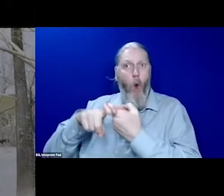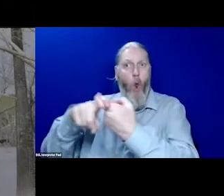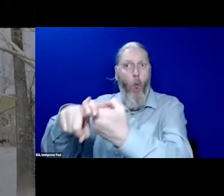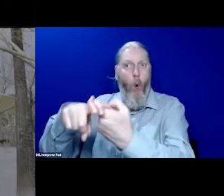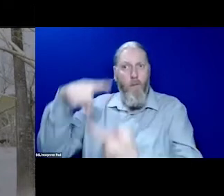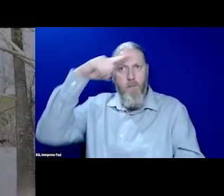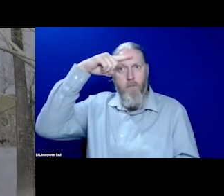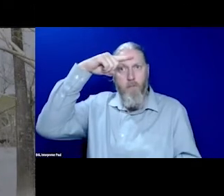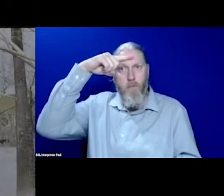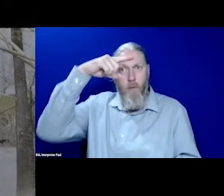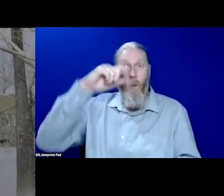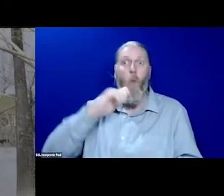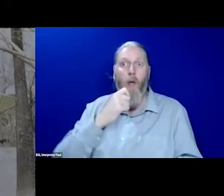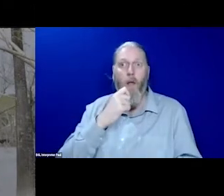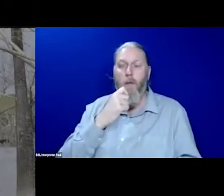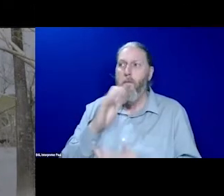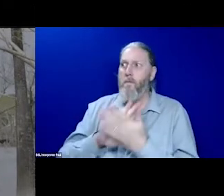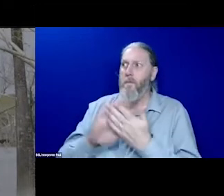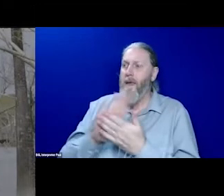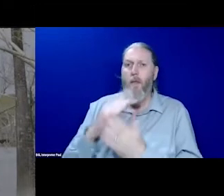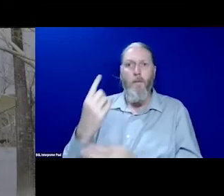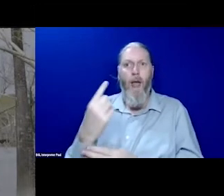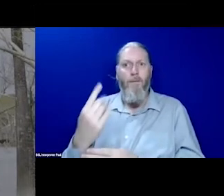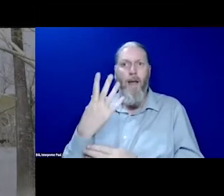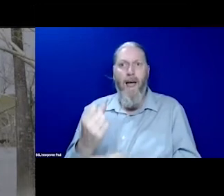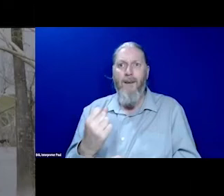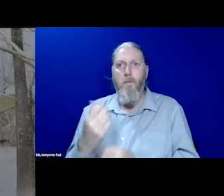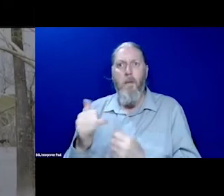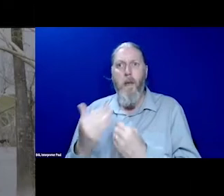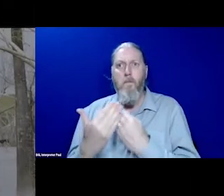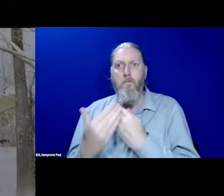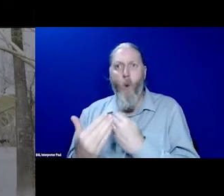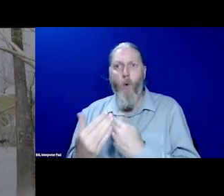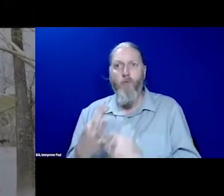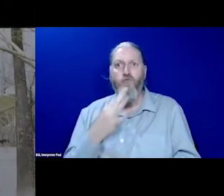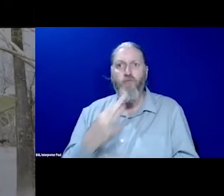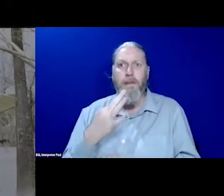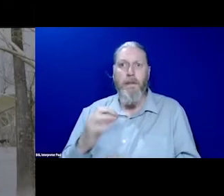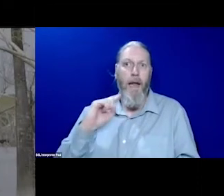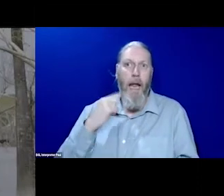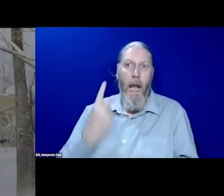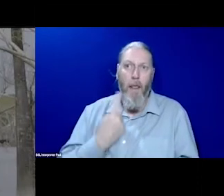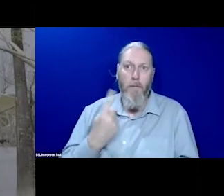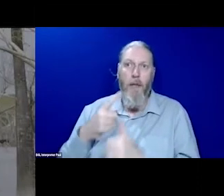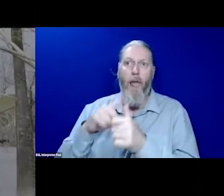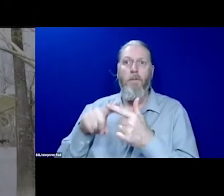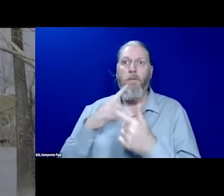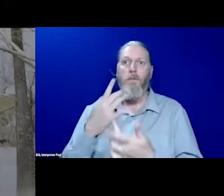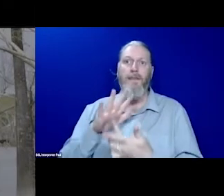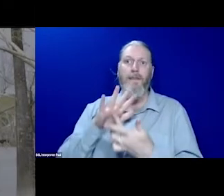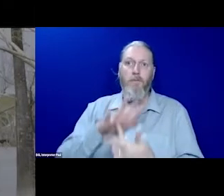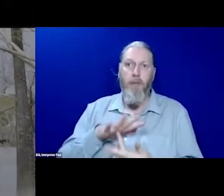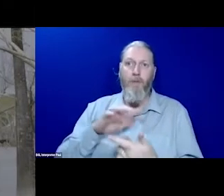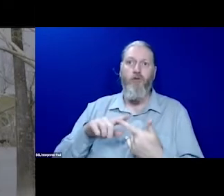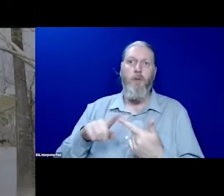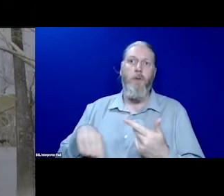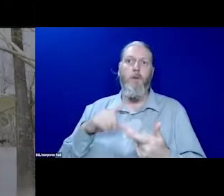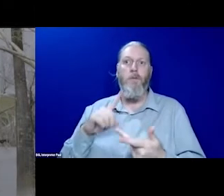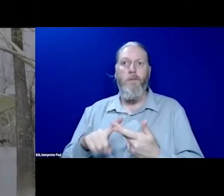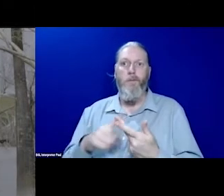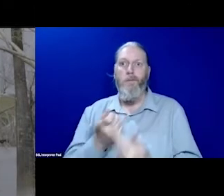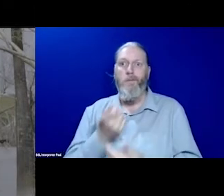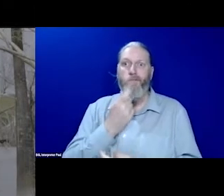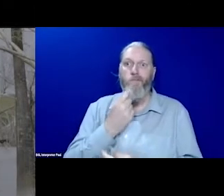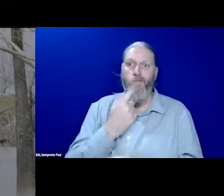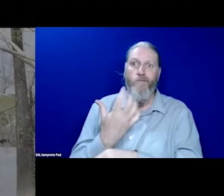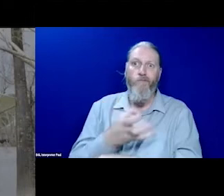which can include higher suicide risk, substance abuse, anxiety, depression, and post-traumatic stress disorder.